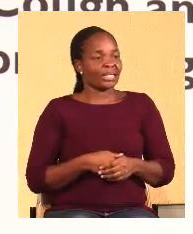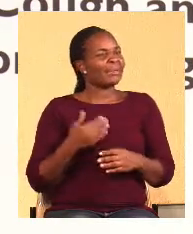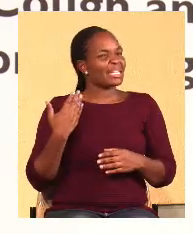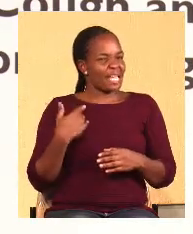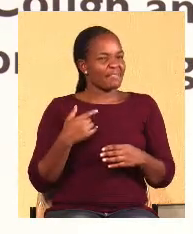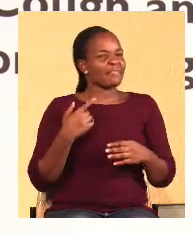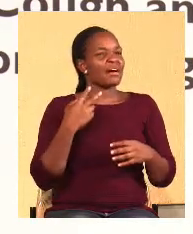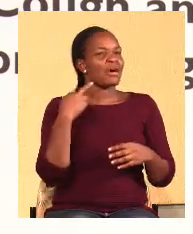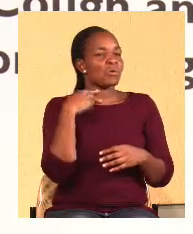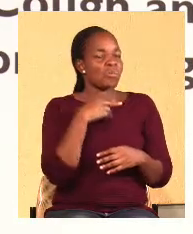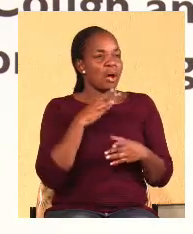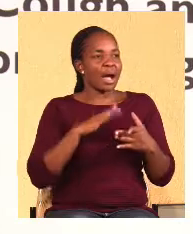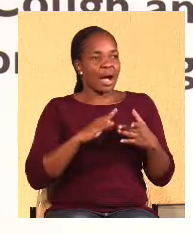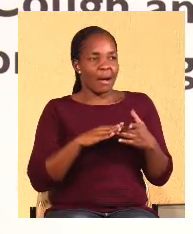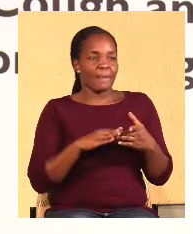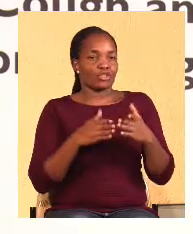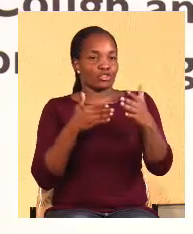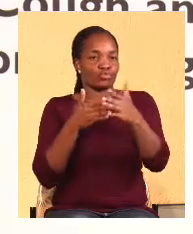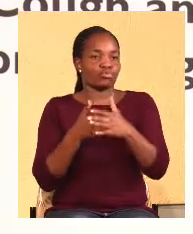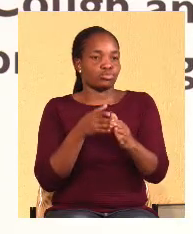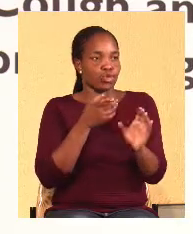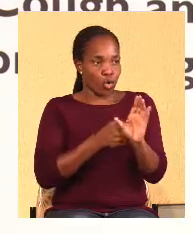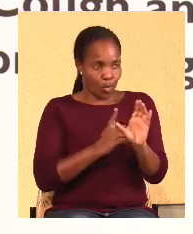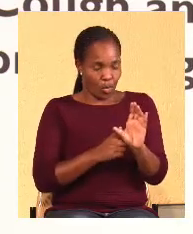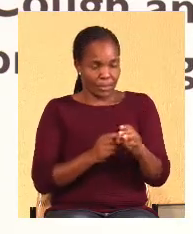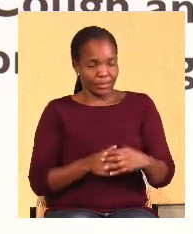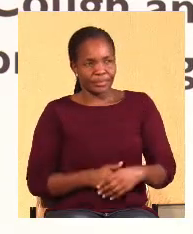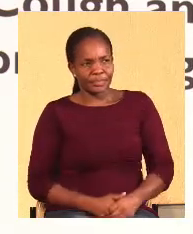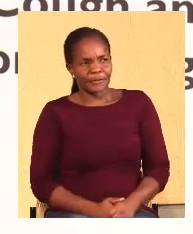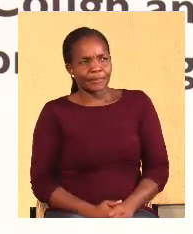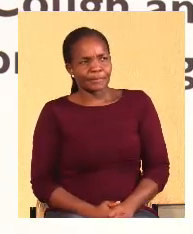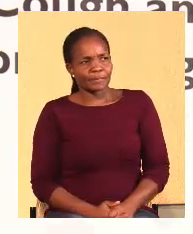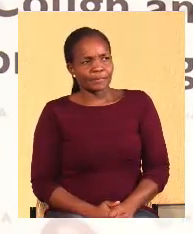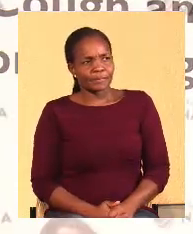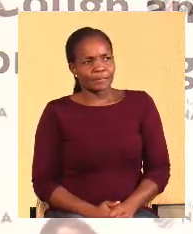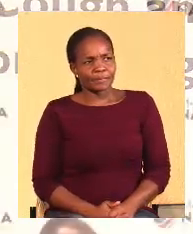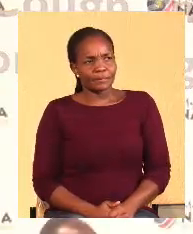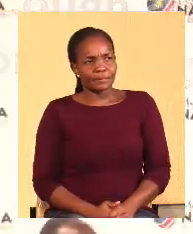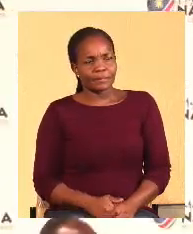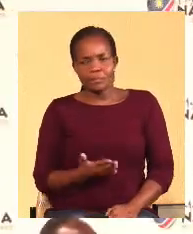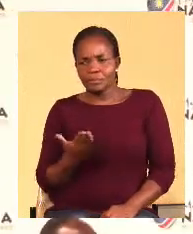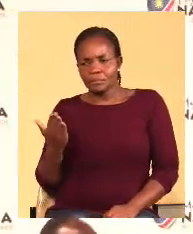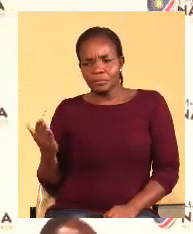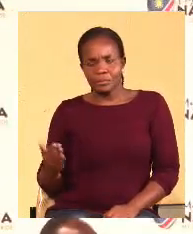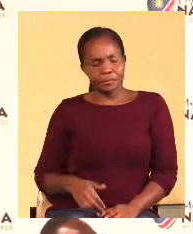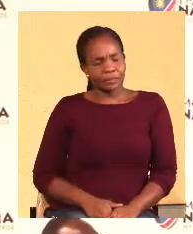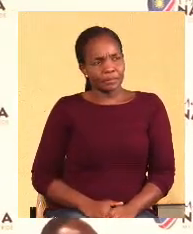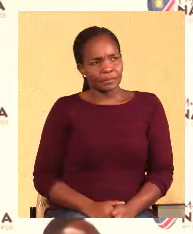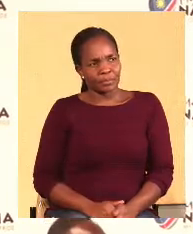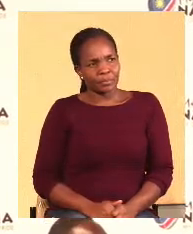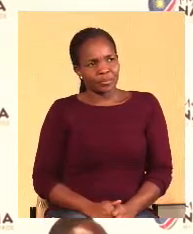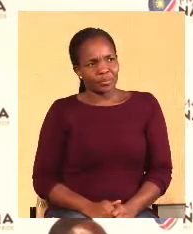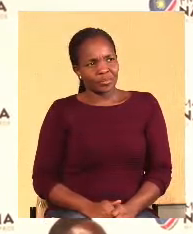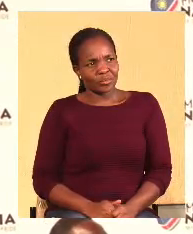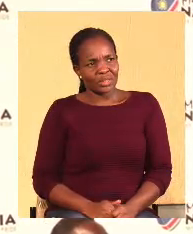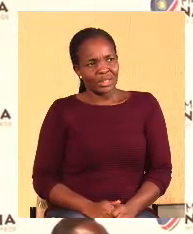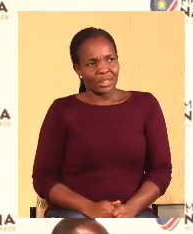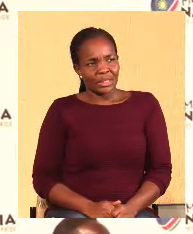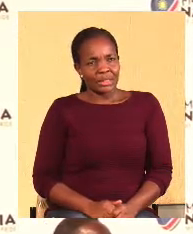the provisions of the Legal Act, but for the moment, that is what we are working with. Mr. Attorney General, it's like when it comes to the selling or